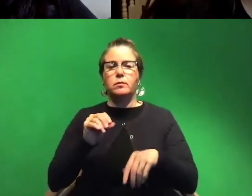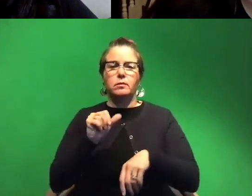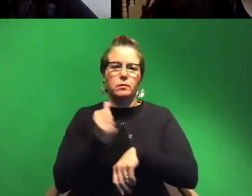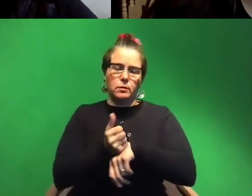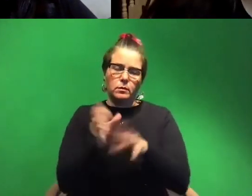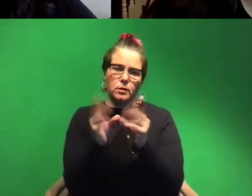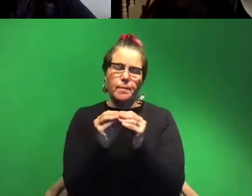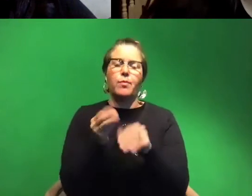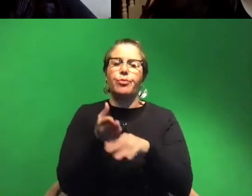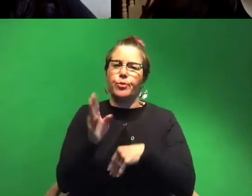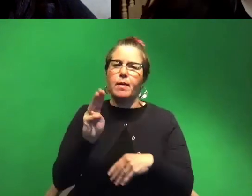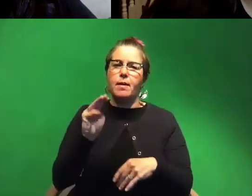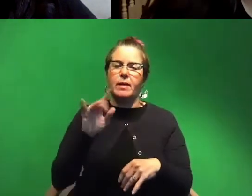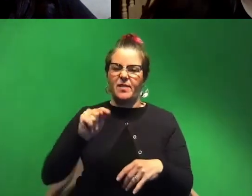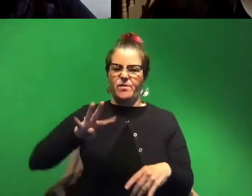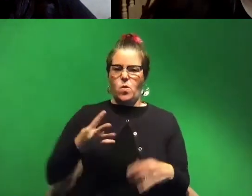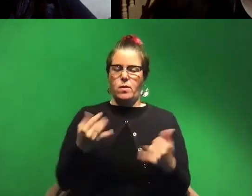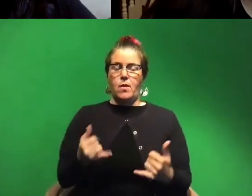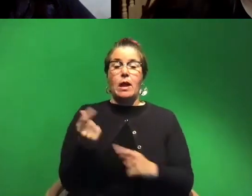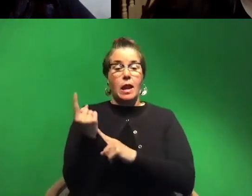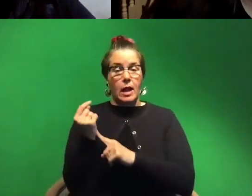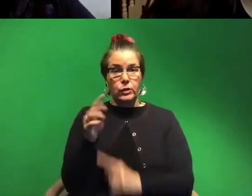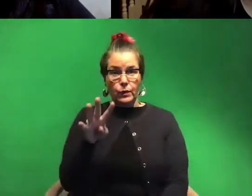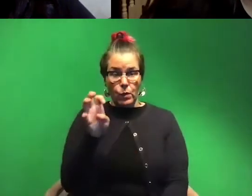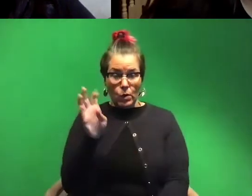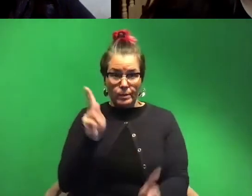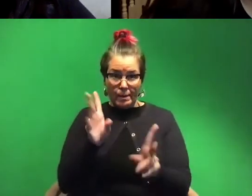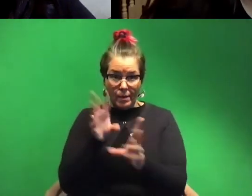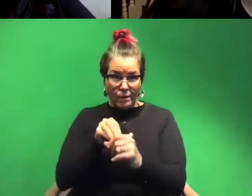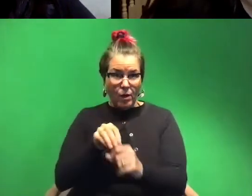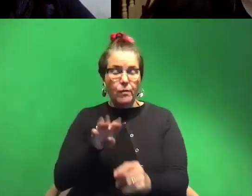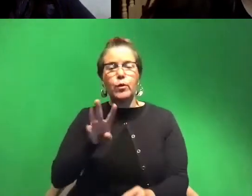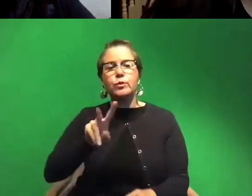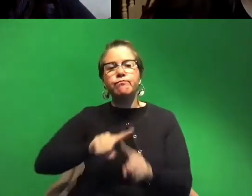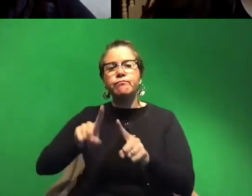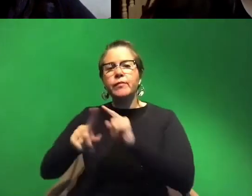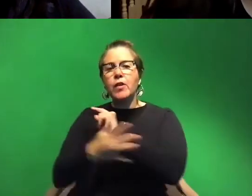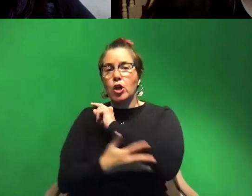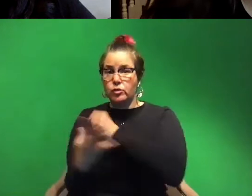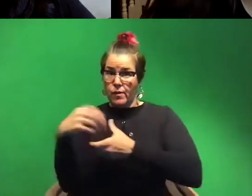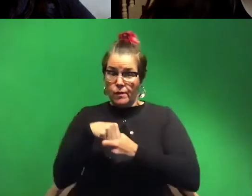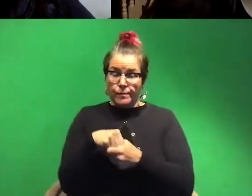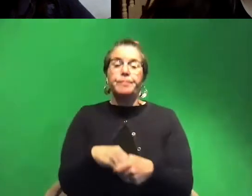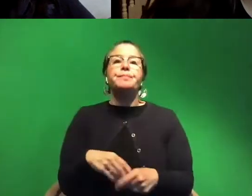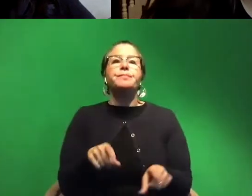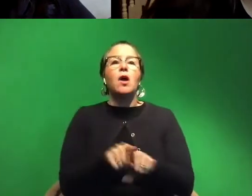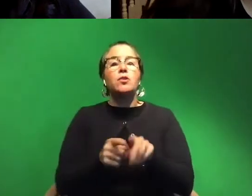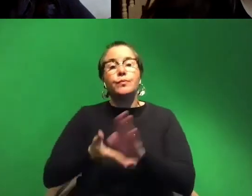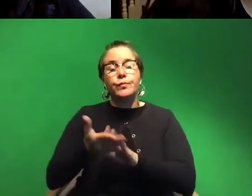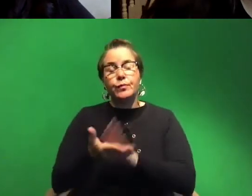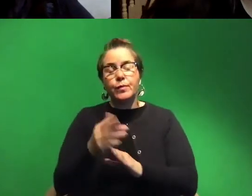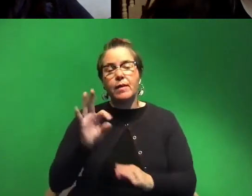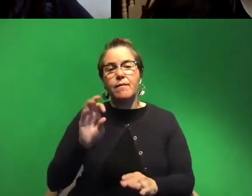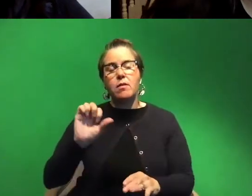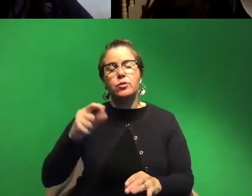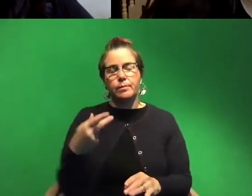one. Last year we had 400 participants from over 42 countries. We also ran a fellowship program that